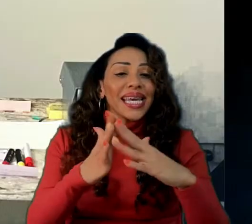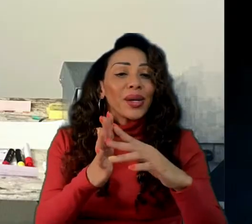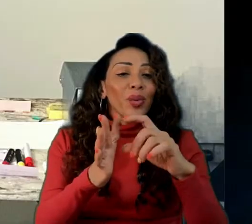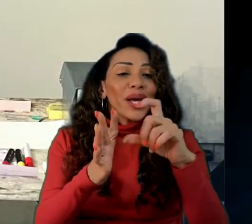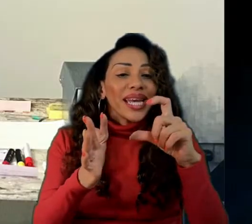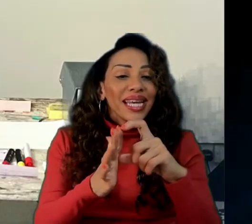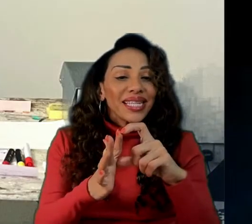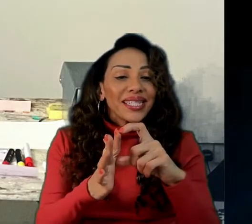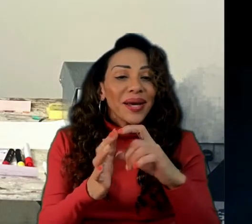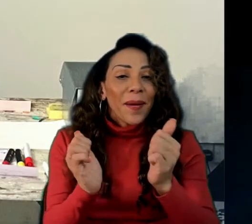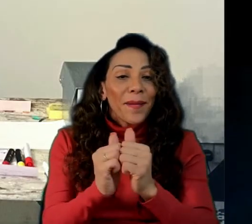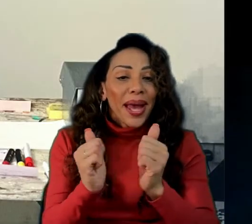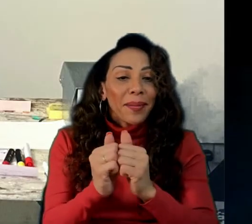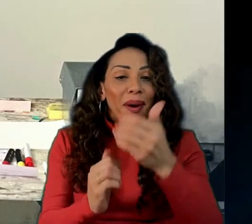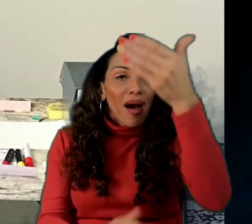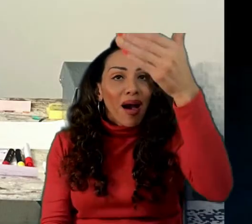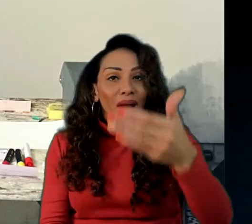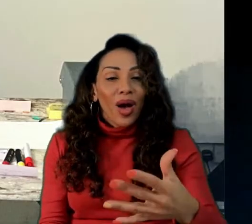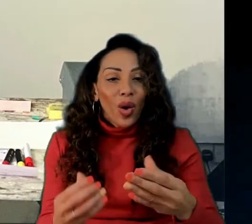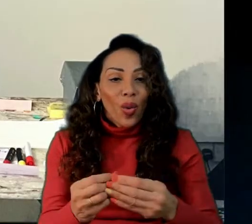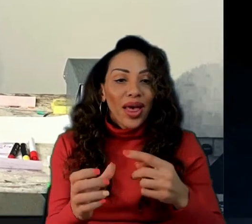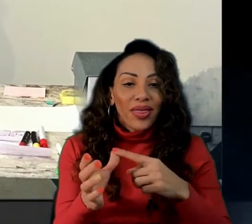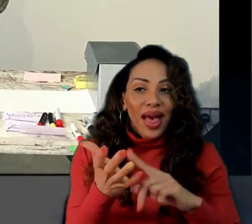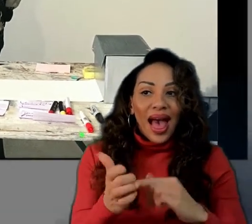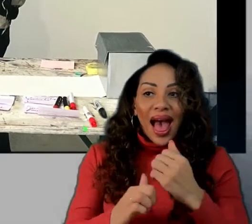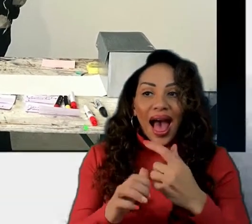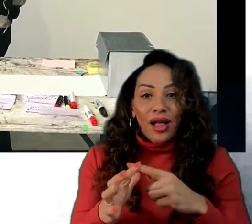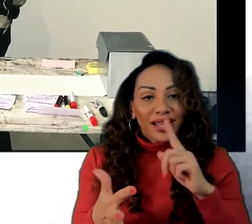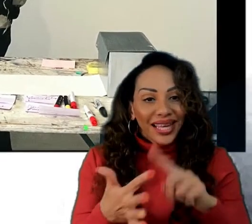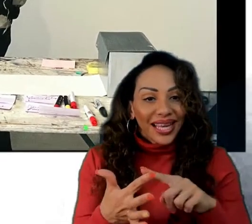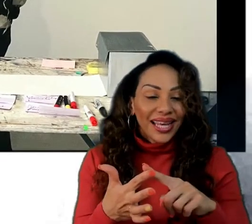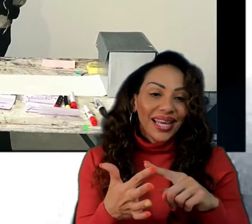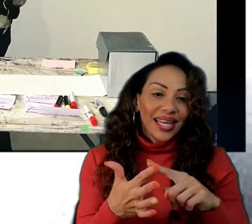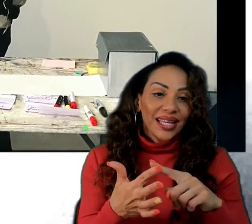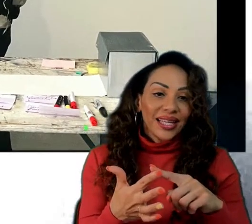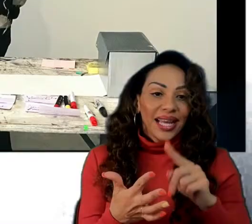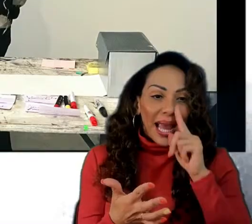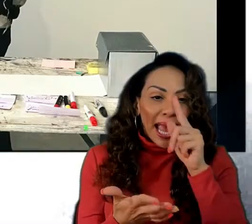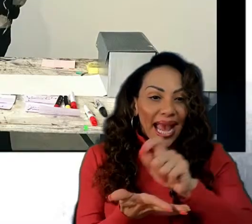And then, as I mentioned, we had this great decompression zone where